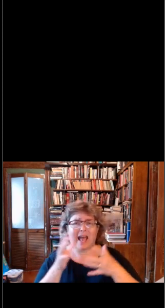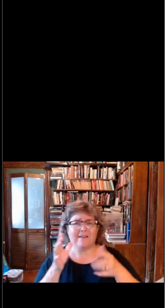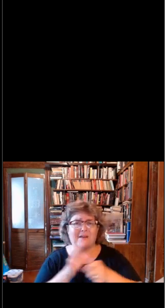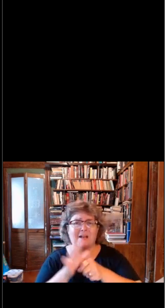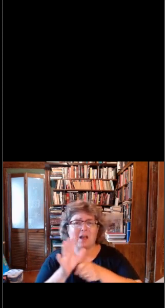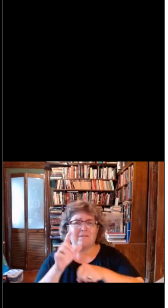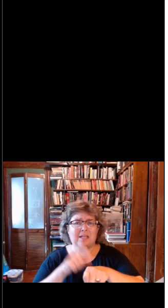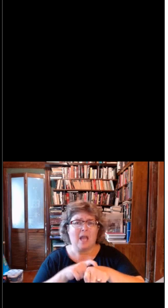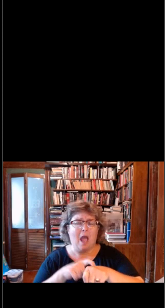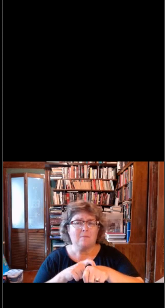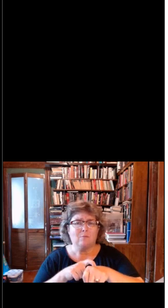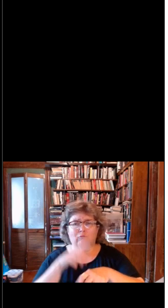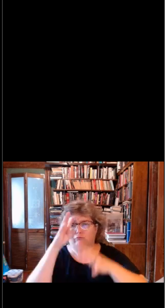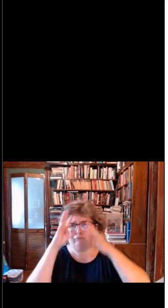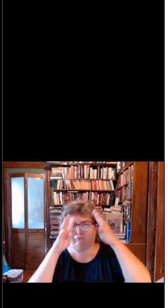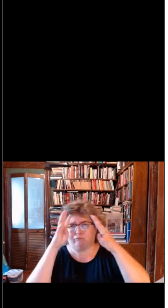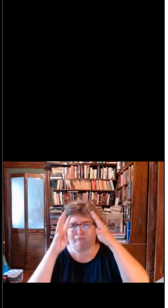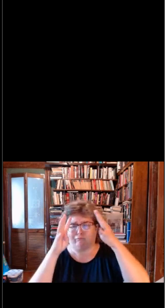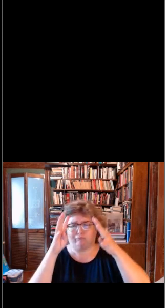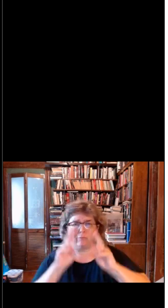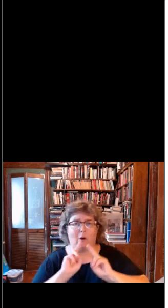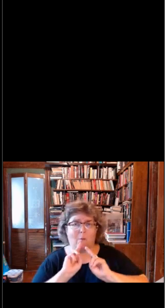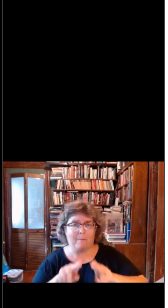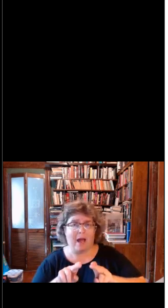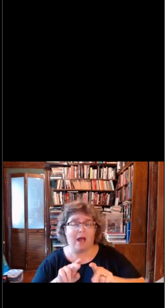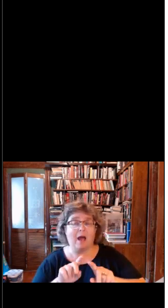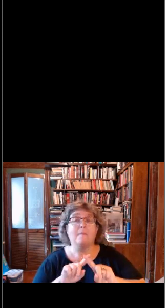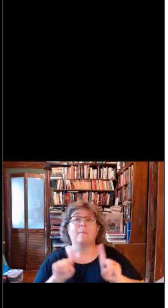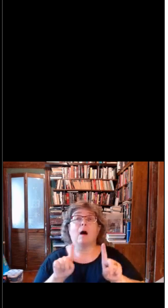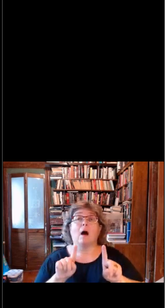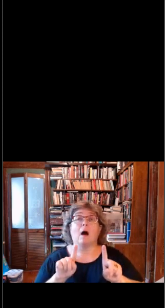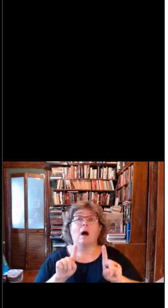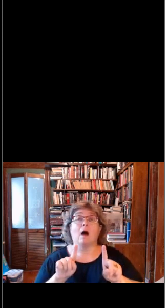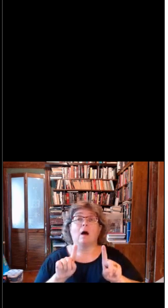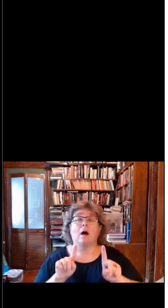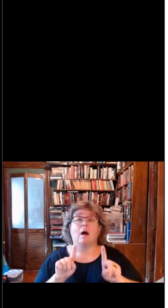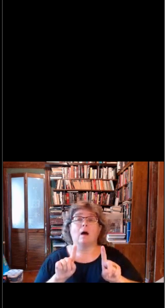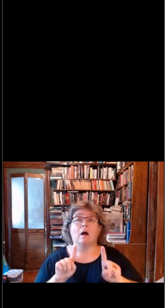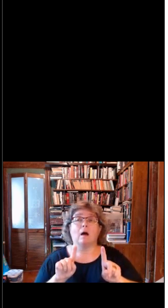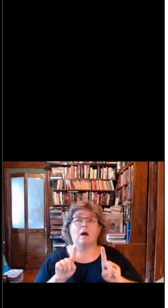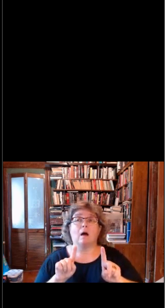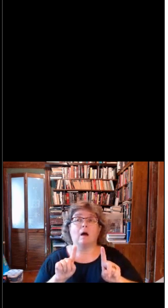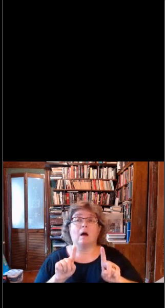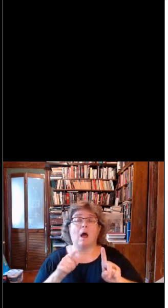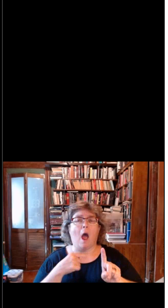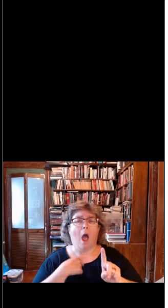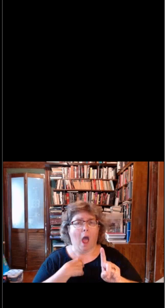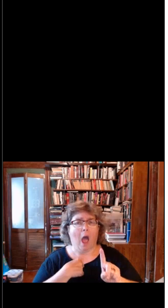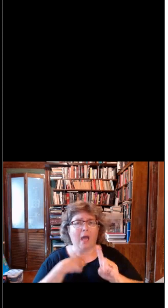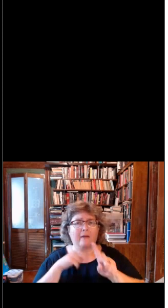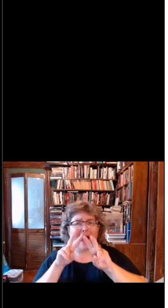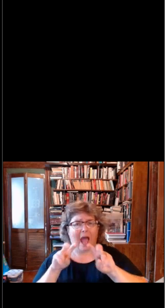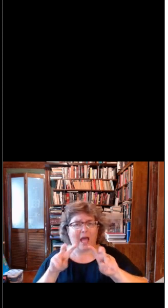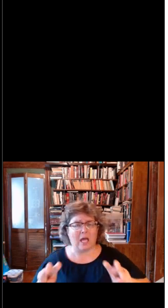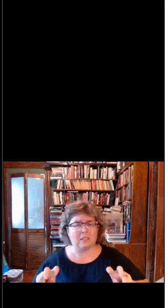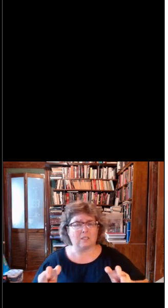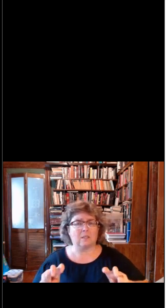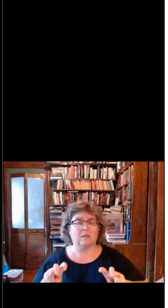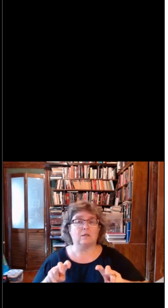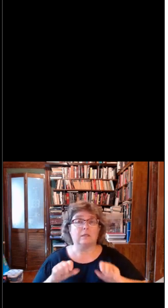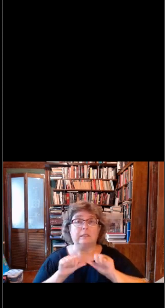formulate a response, but from what I have looked at, the